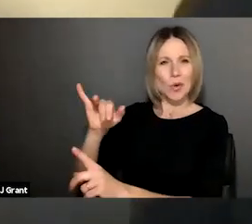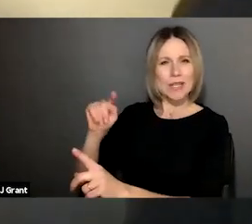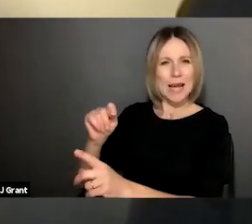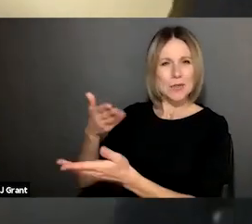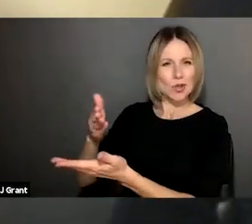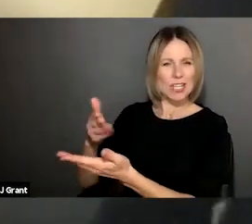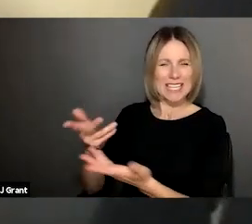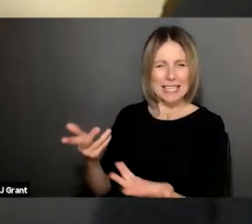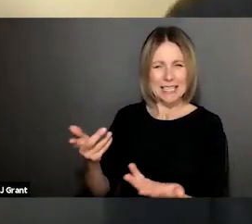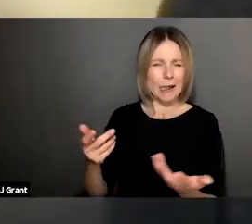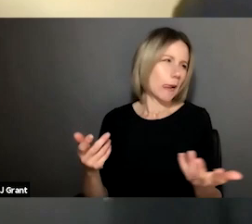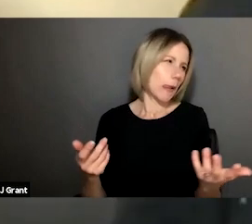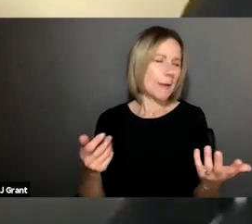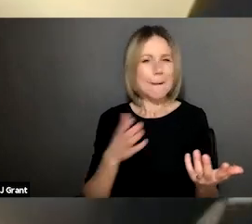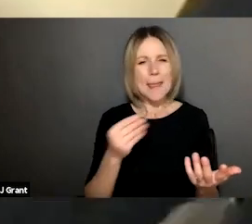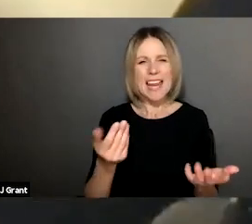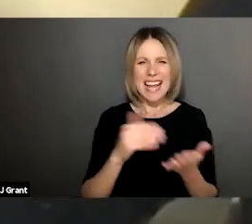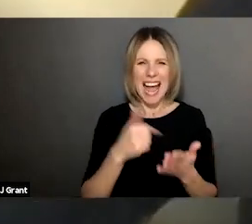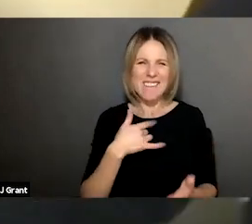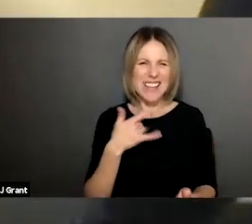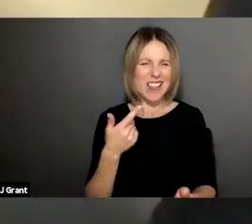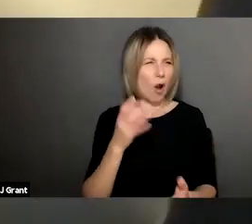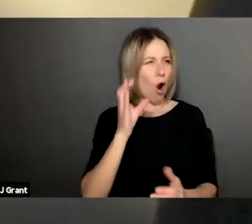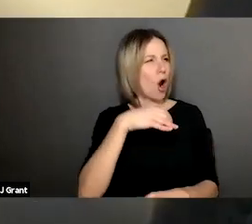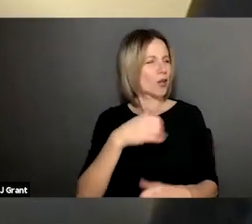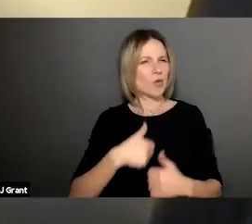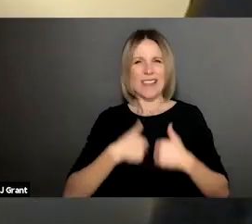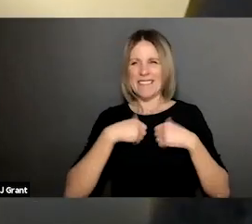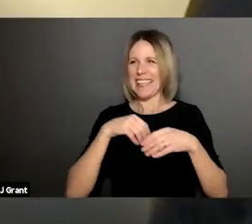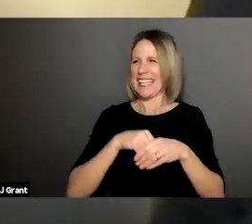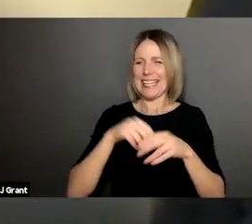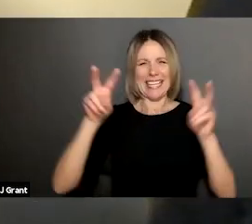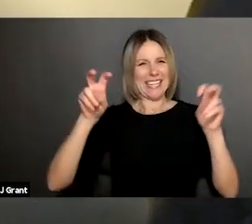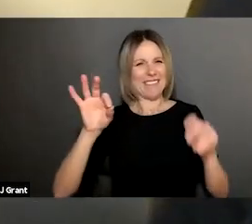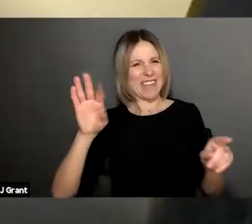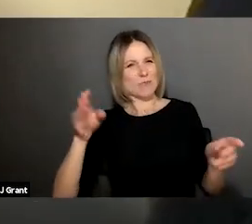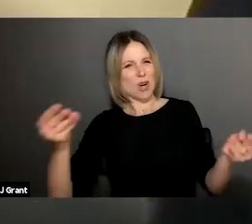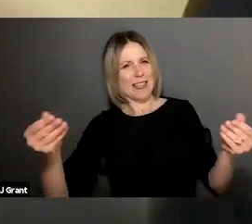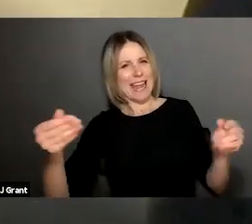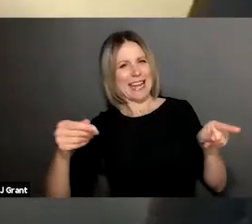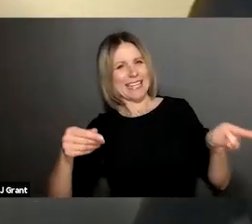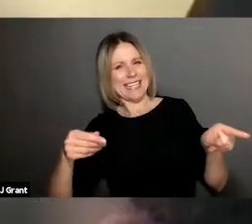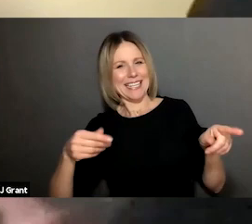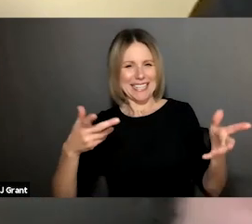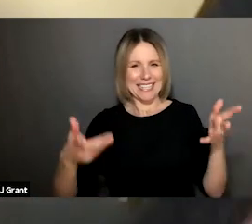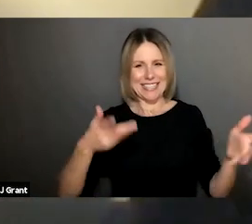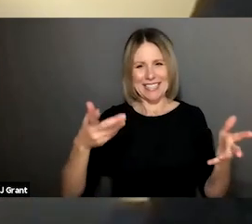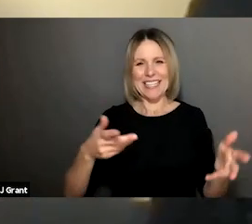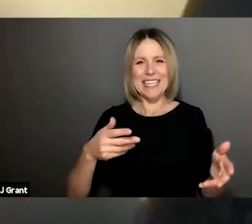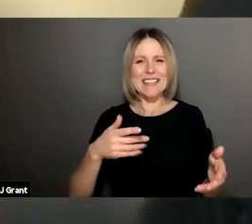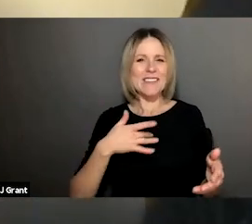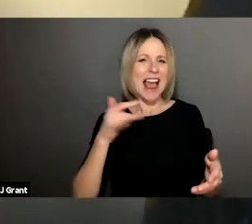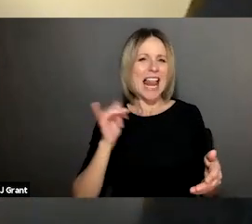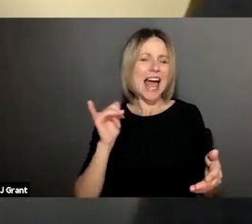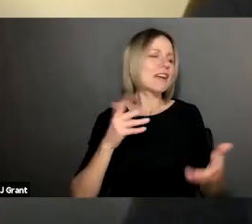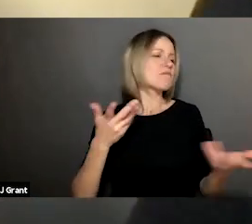weird enough about living in Facebook landia that it seemed okay to say, hey,